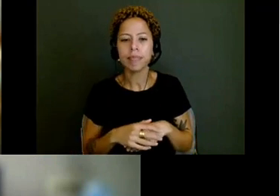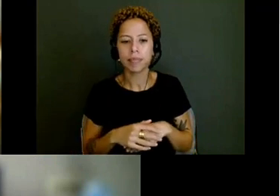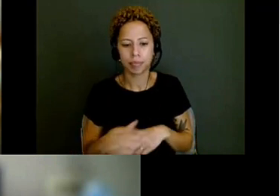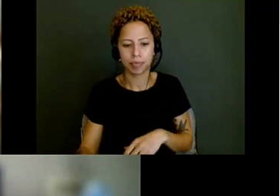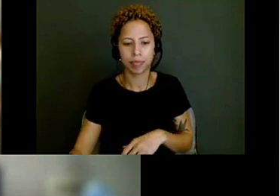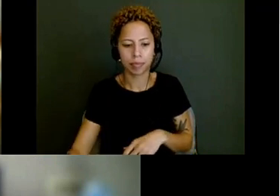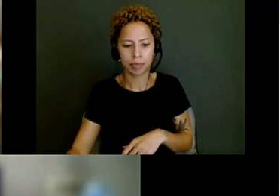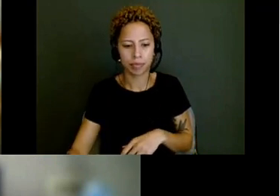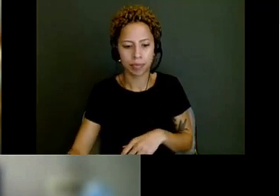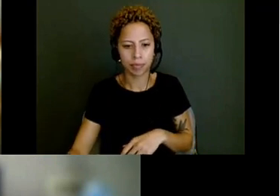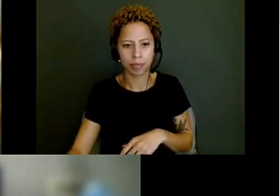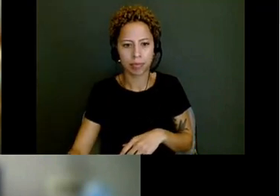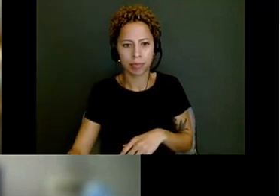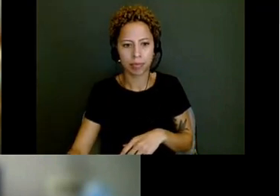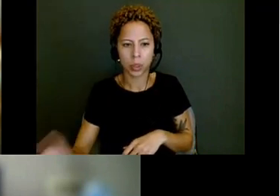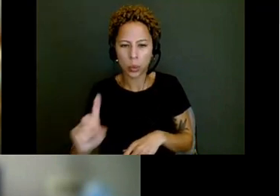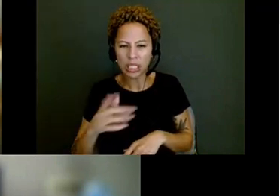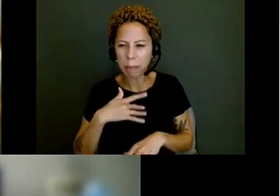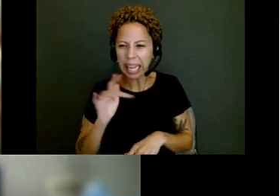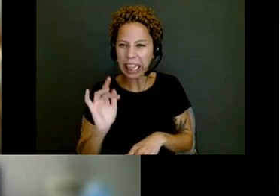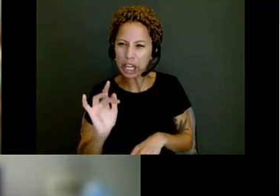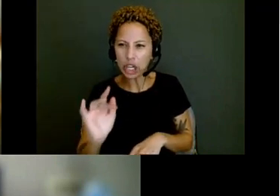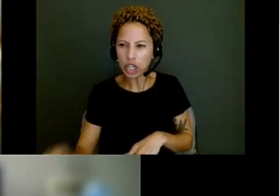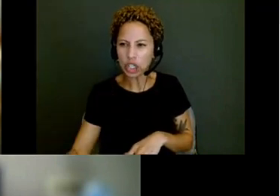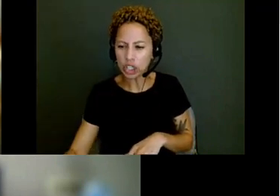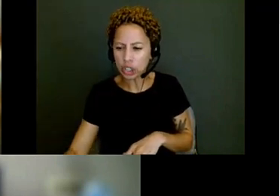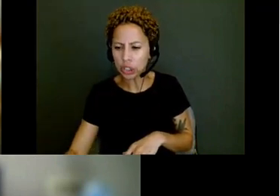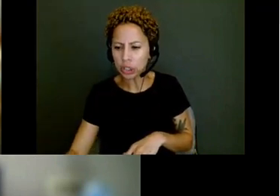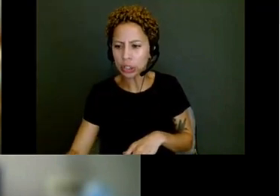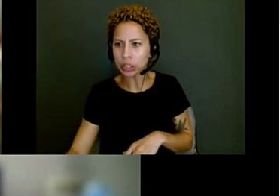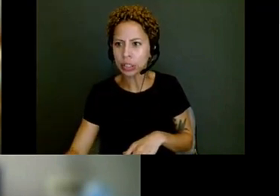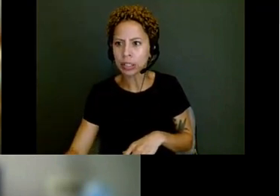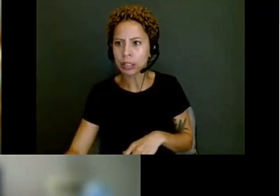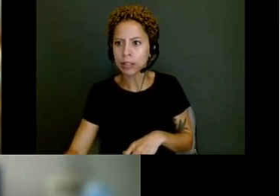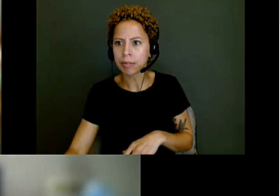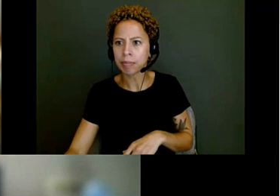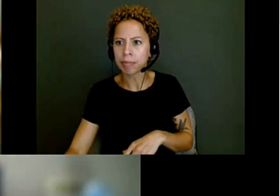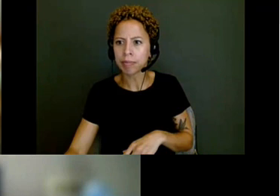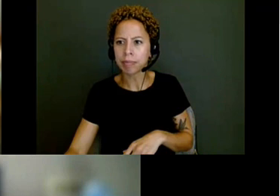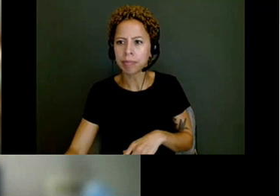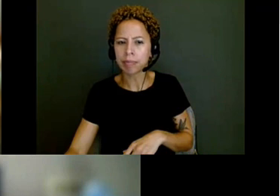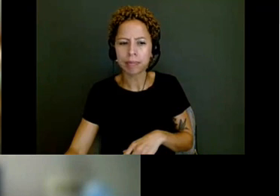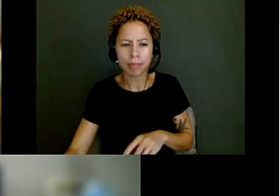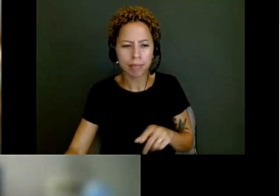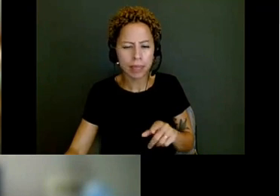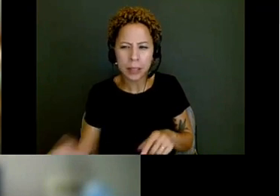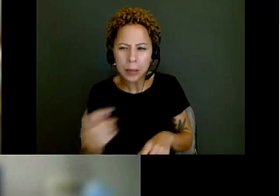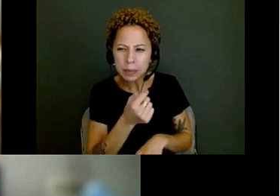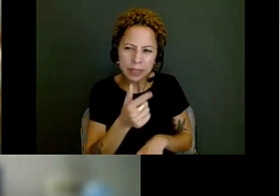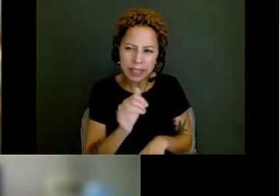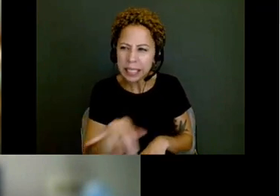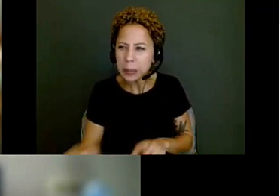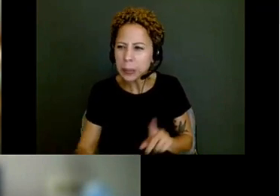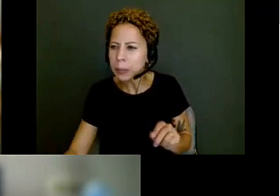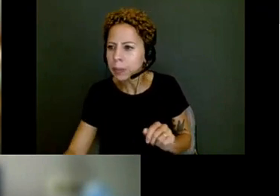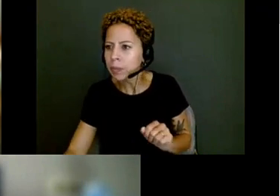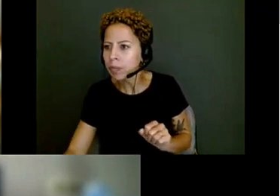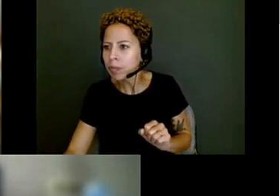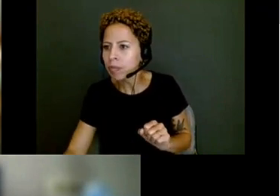Now my little clicker is gone here. So now I've turned on the annotation. How do I get rid of the annotation? There we go. All